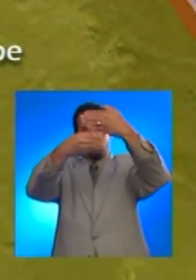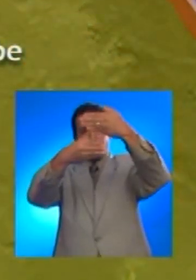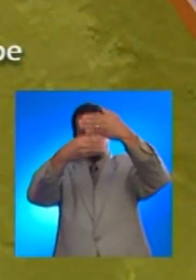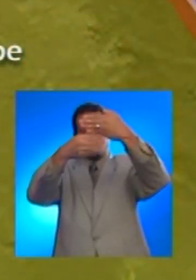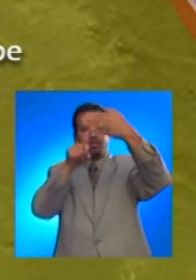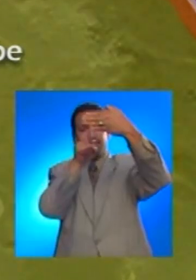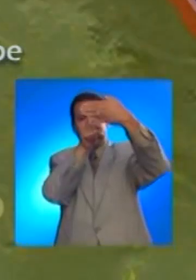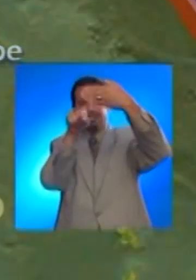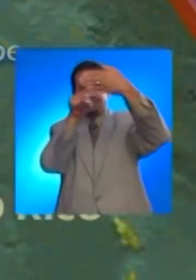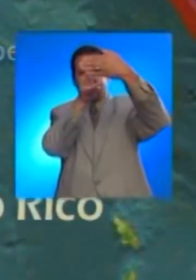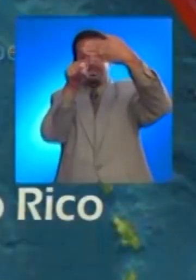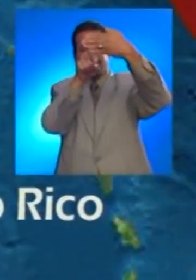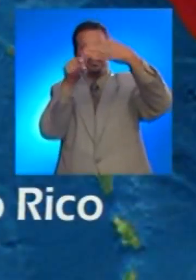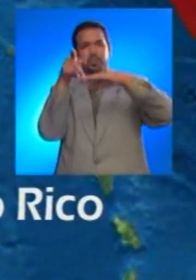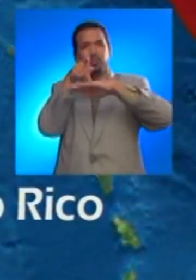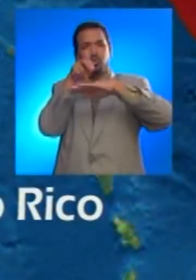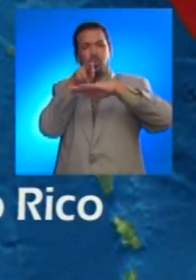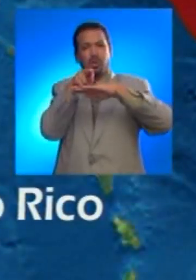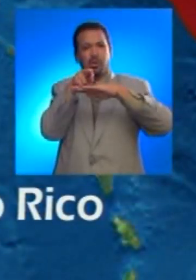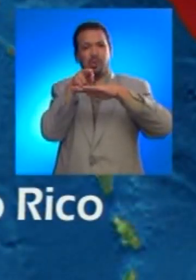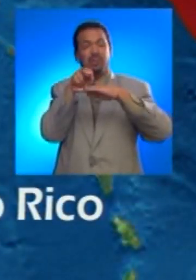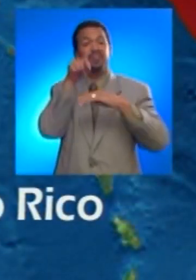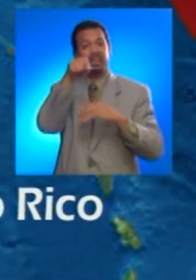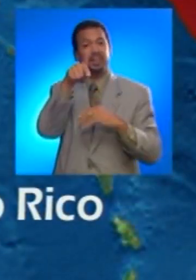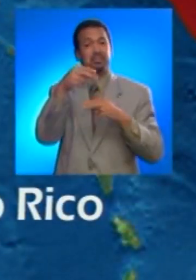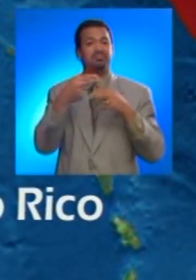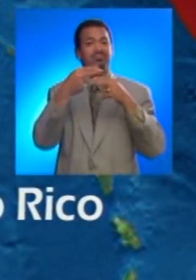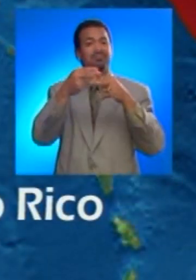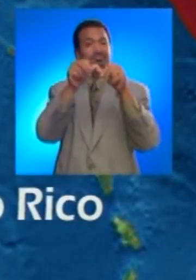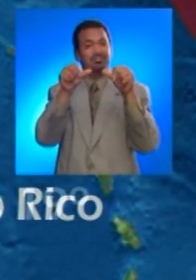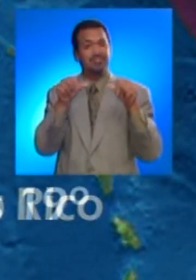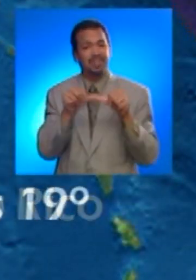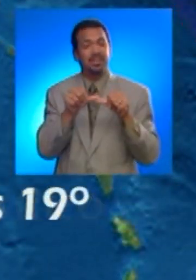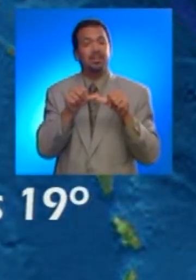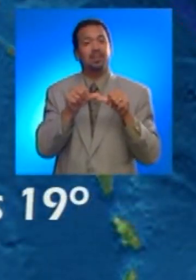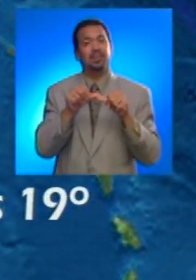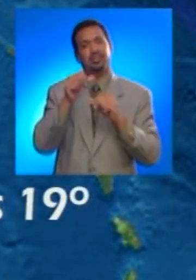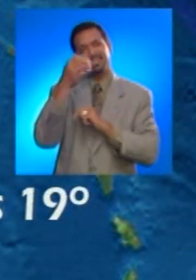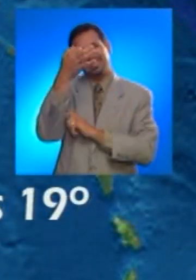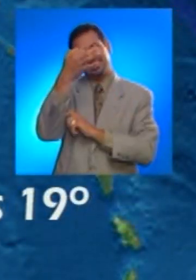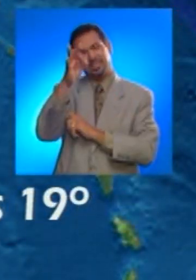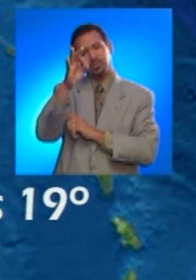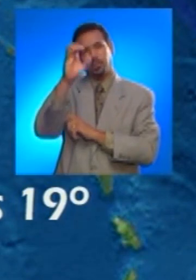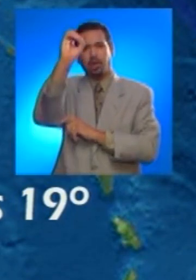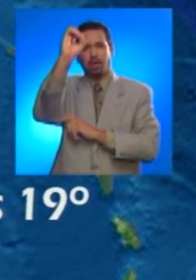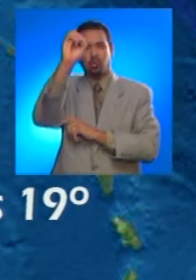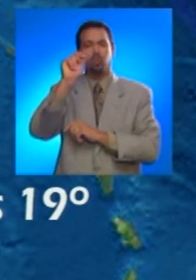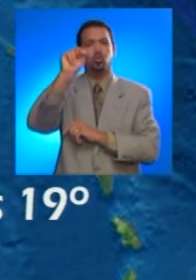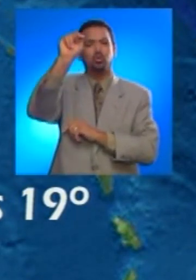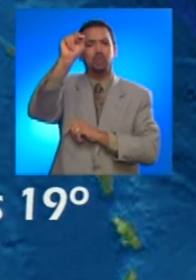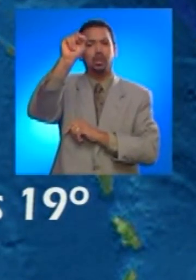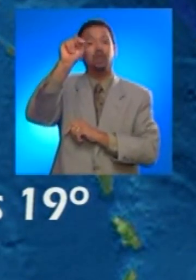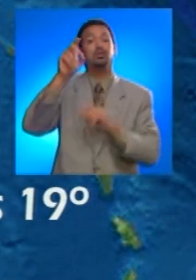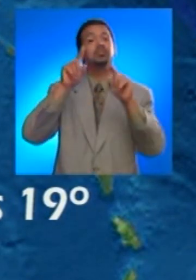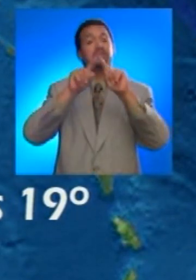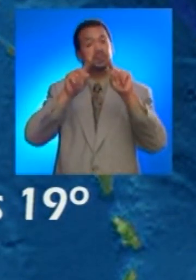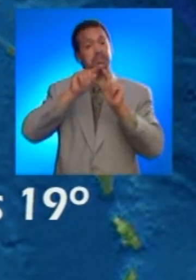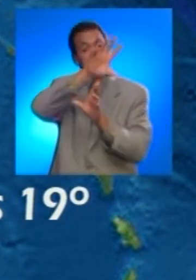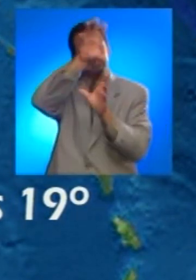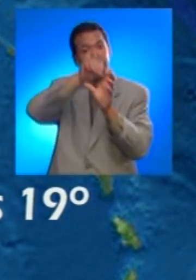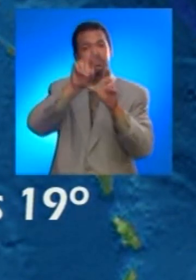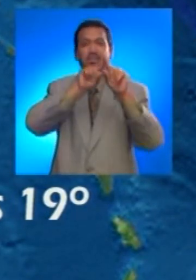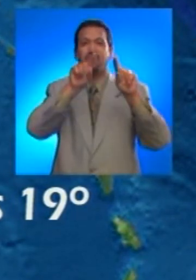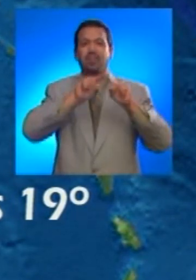Just south of the trench and north of Puerto Rico is the 19-degree north seismic zone, which also includes many